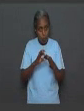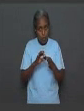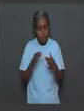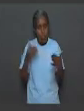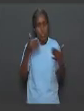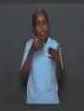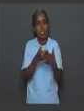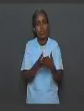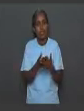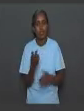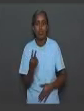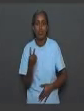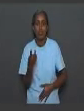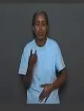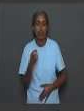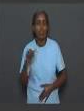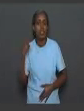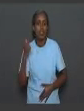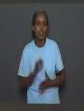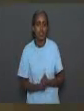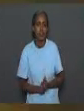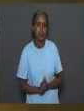aspects of both of the others.